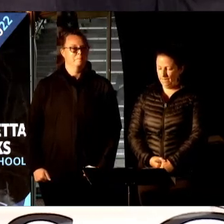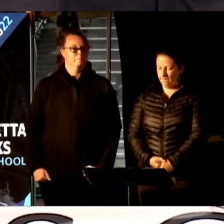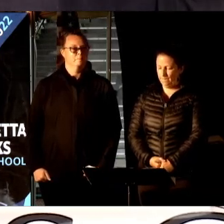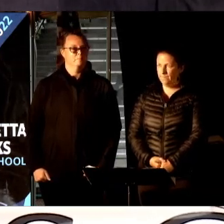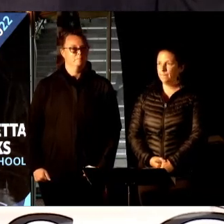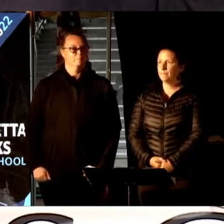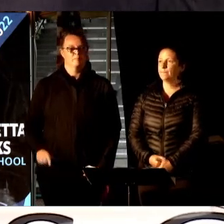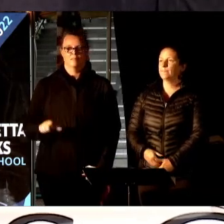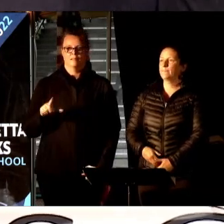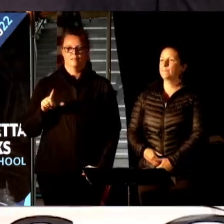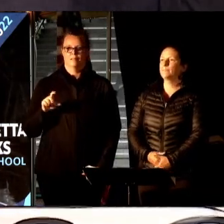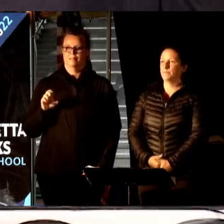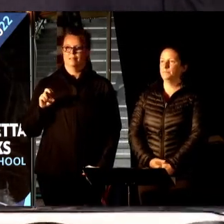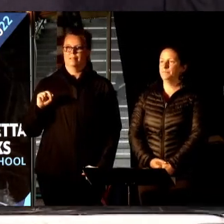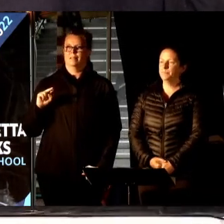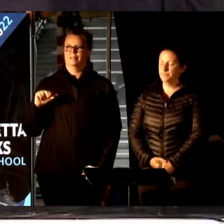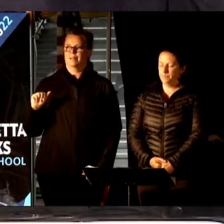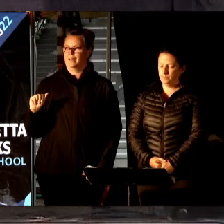Lena Agafonova.